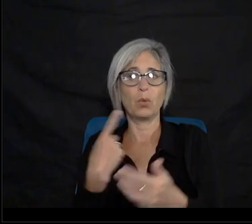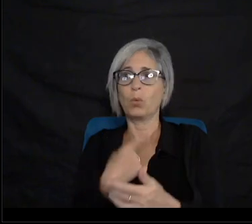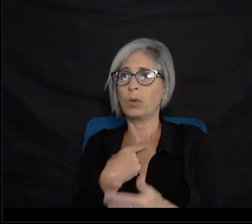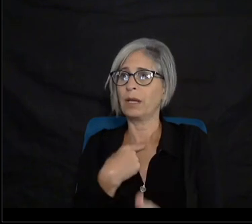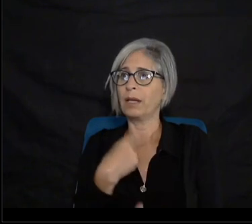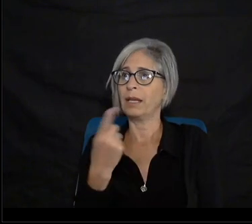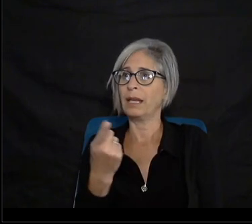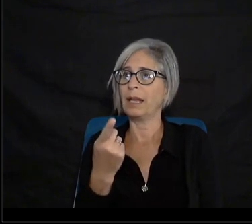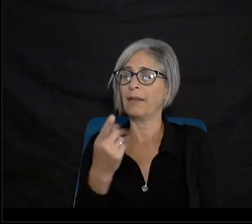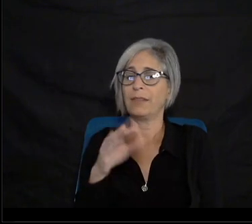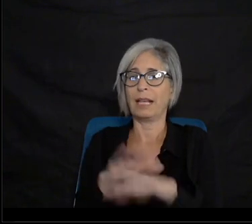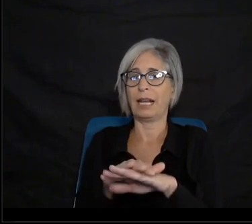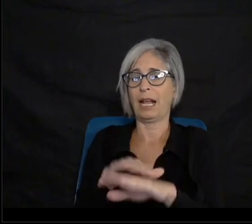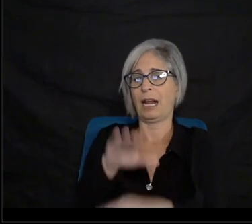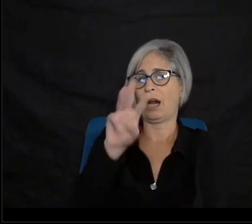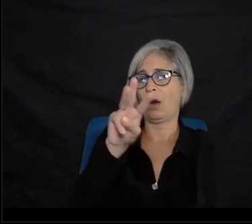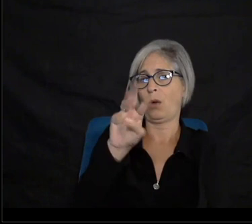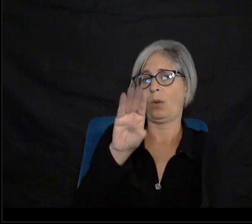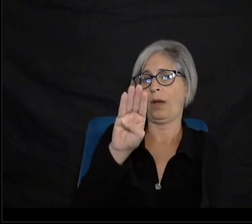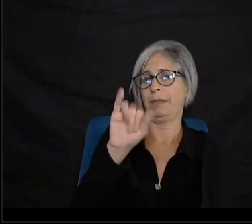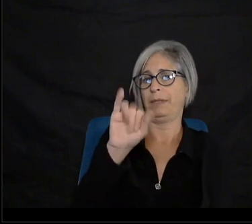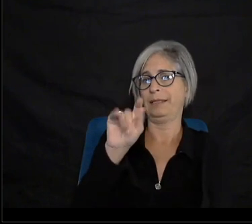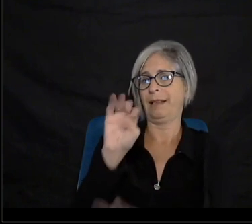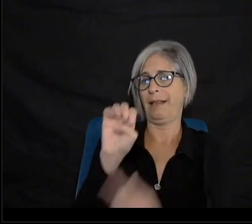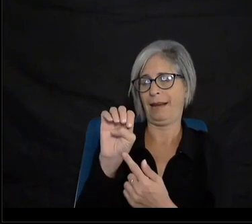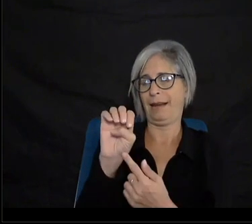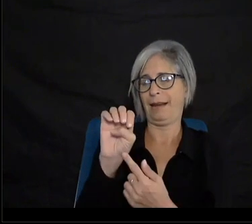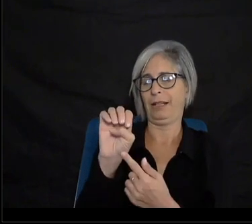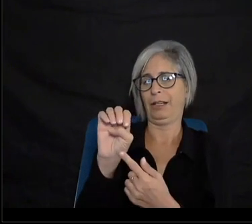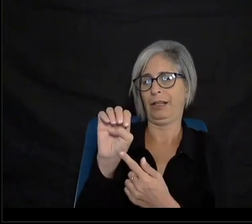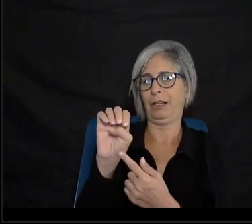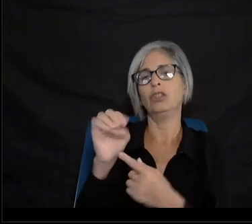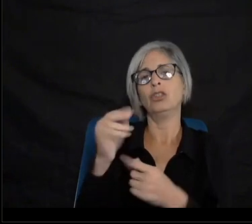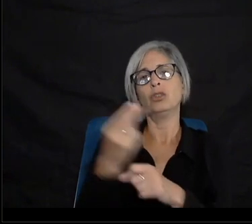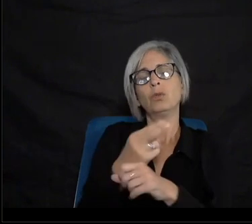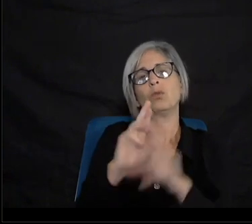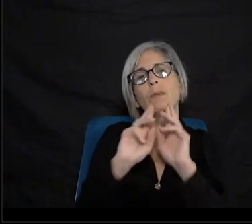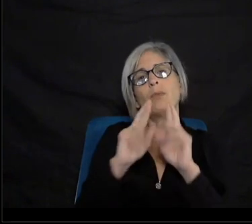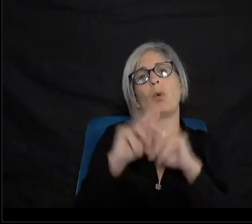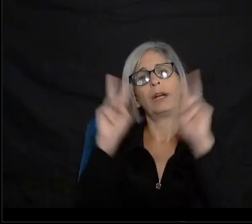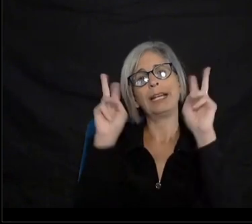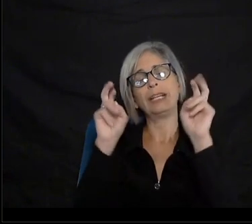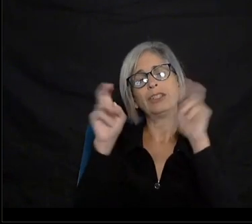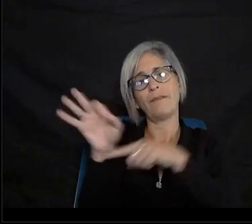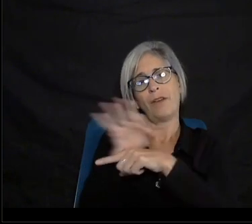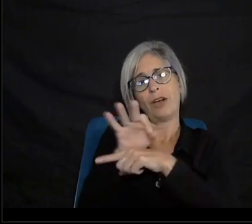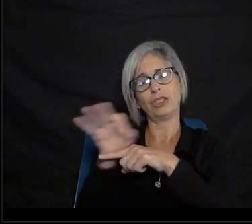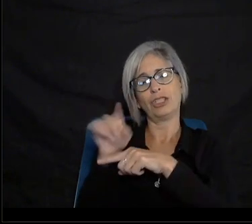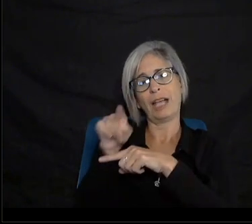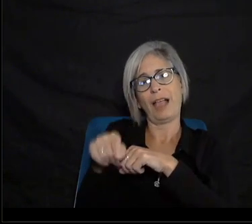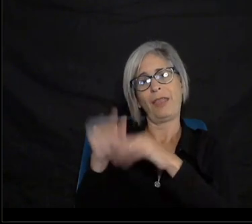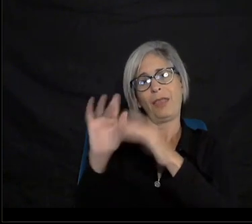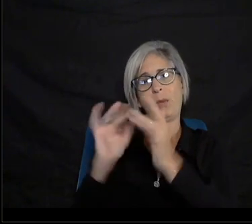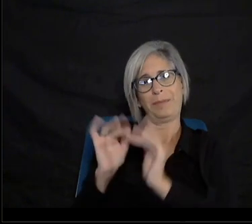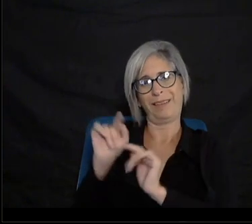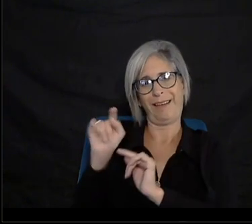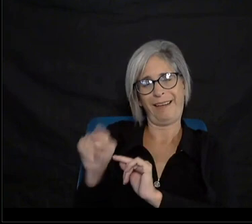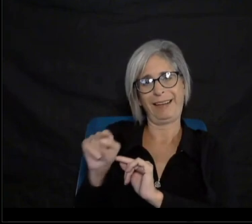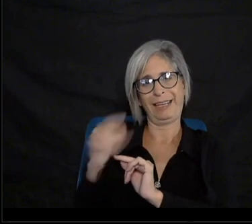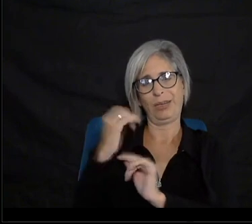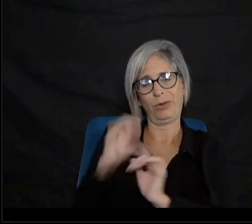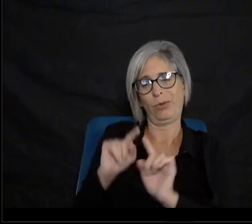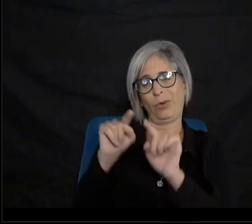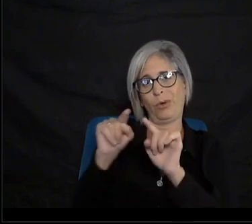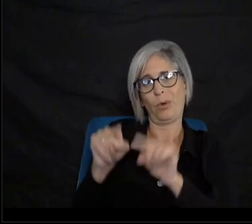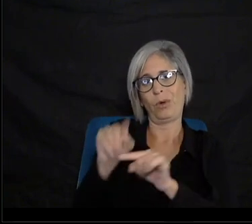this on our website, and you can actually use the report a feature, the report an issue function on the city's website. So if you're able to go to the